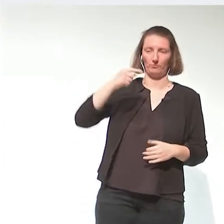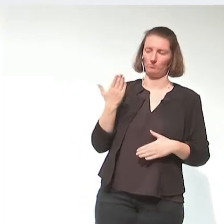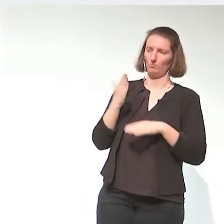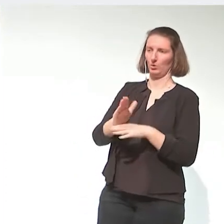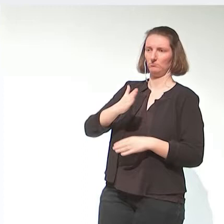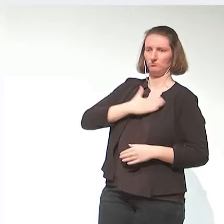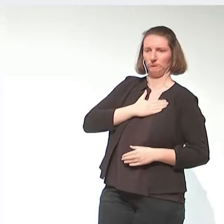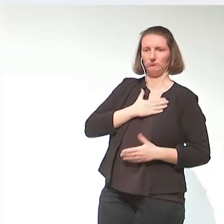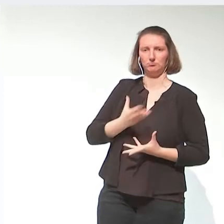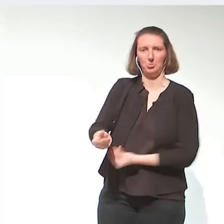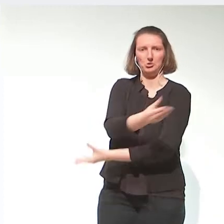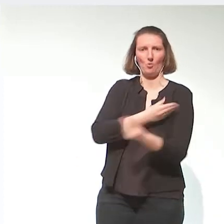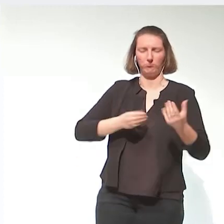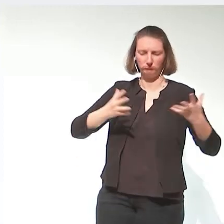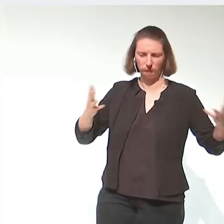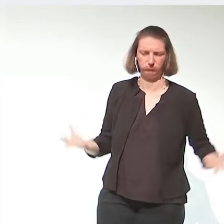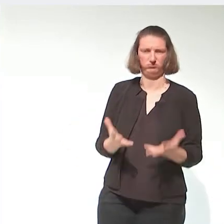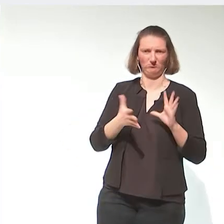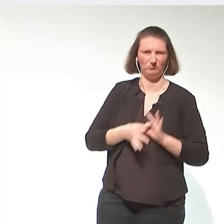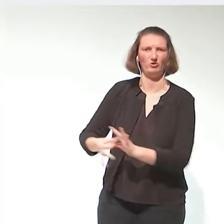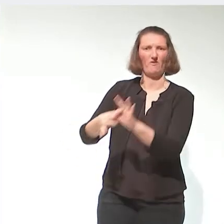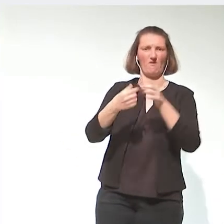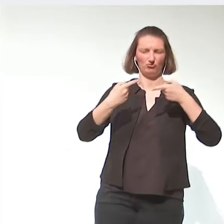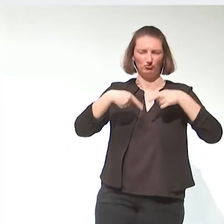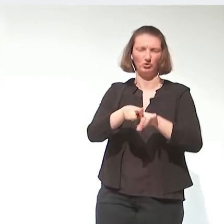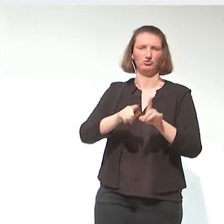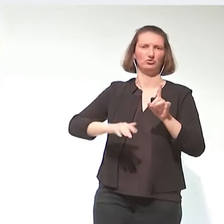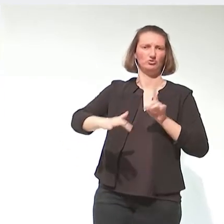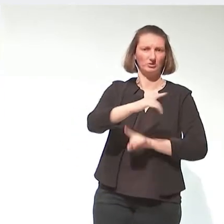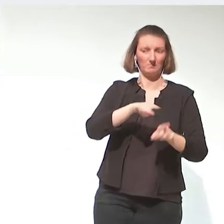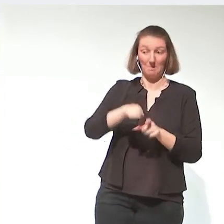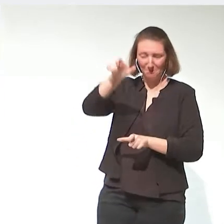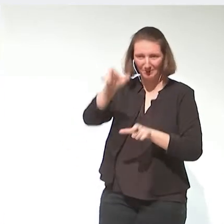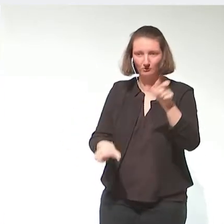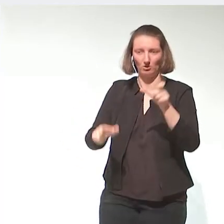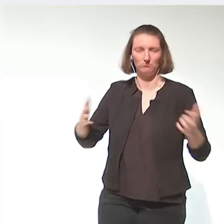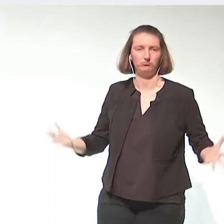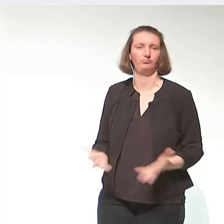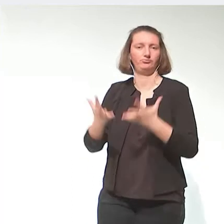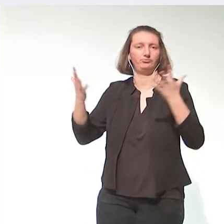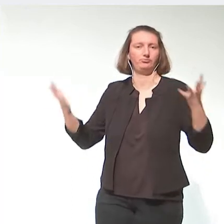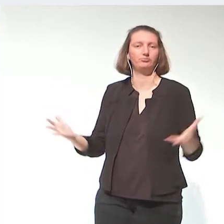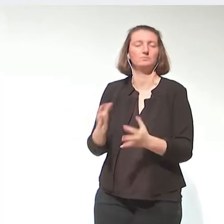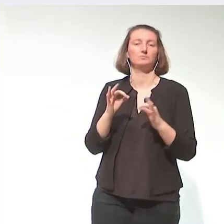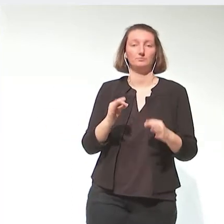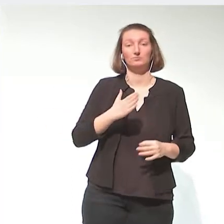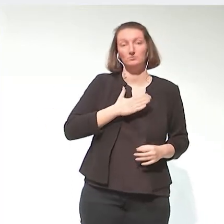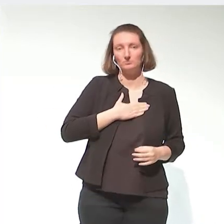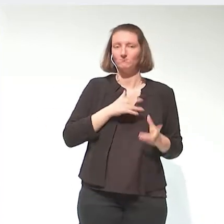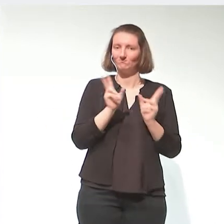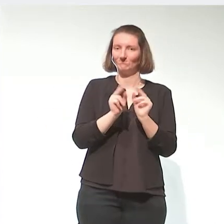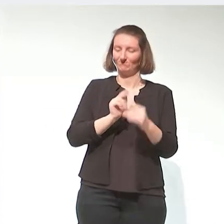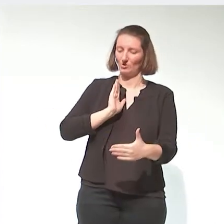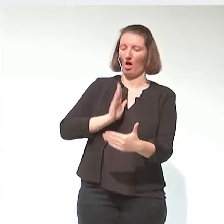we need to be showing that we are Europe of solidarity, social justice, and individual rights. So before